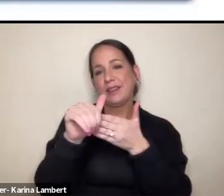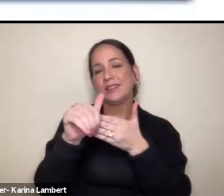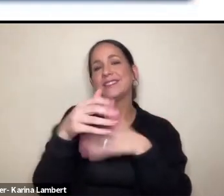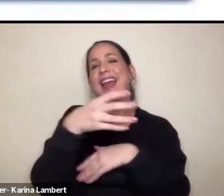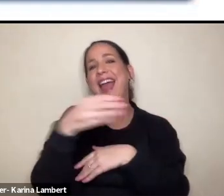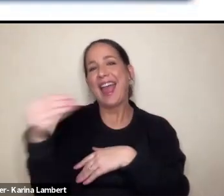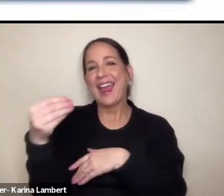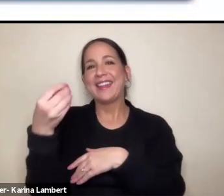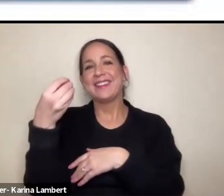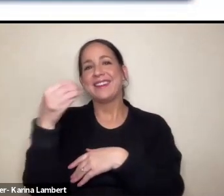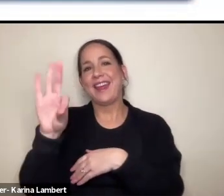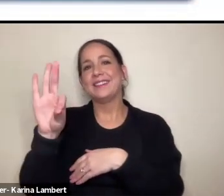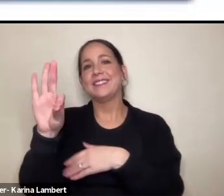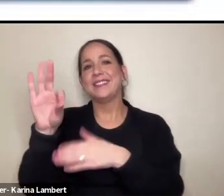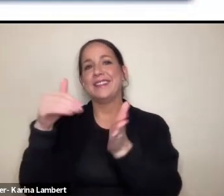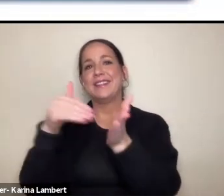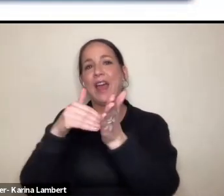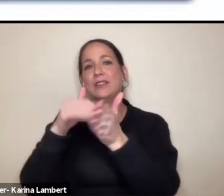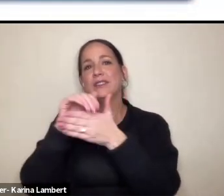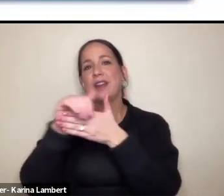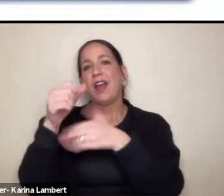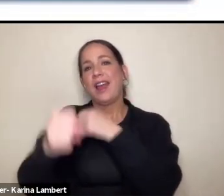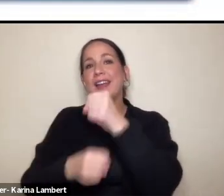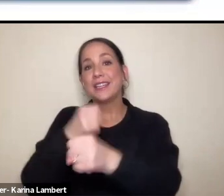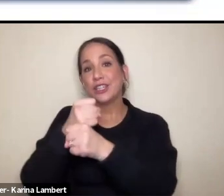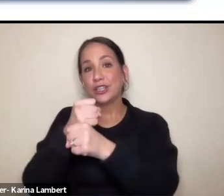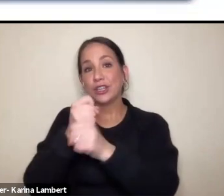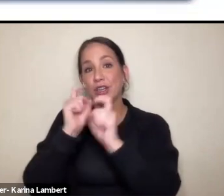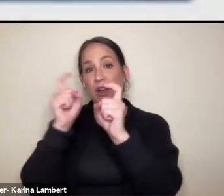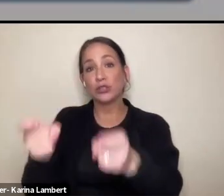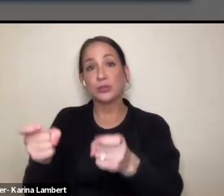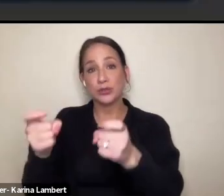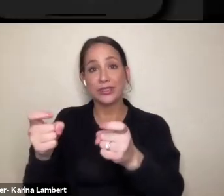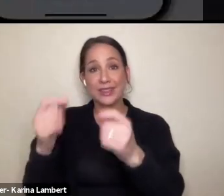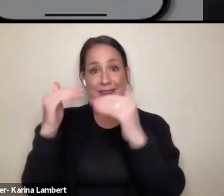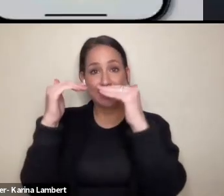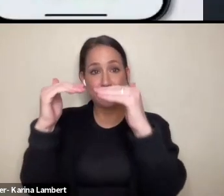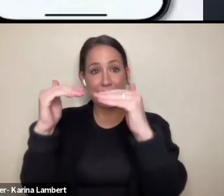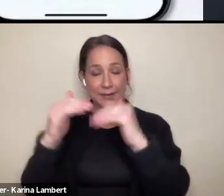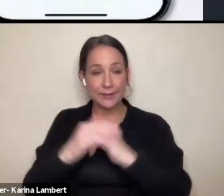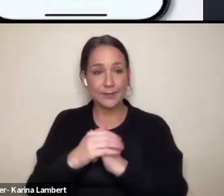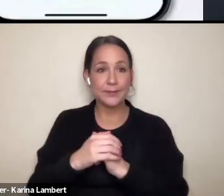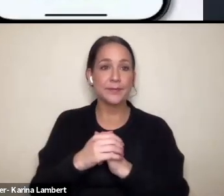year contribution limit. So let's go ahead and go over to the next slide.